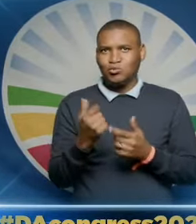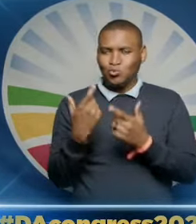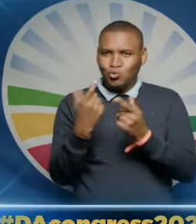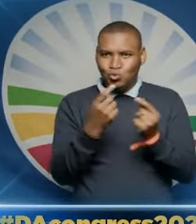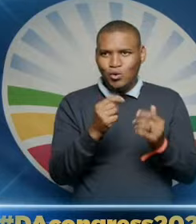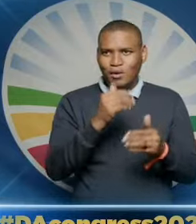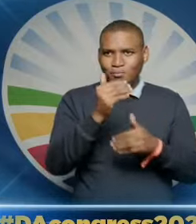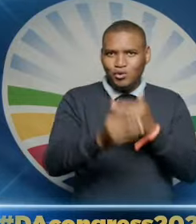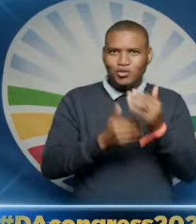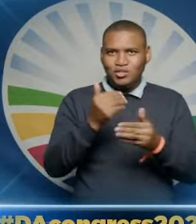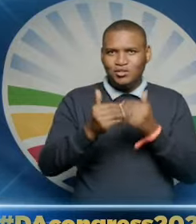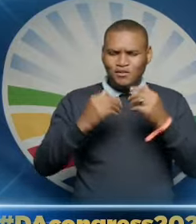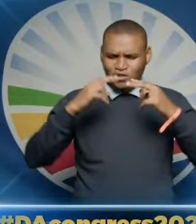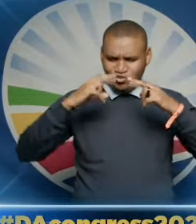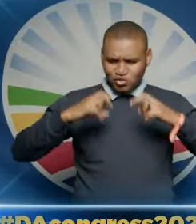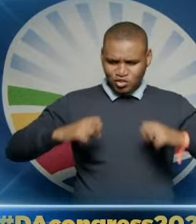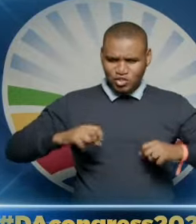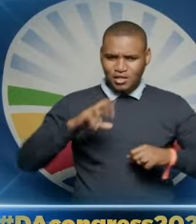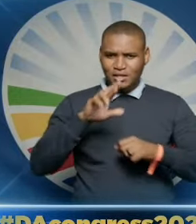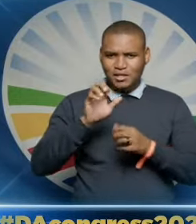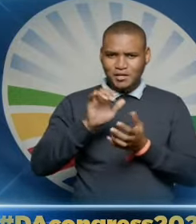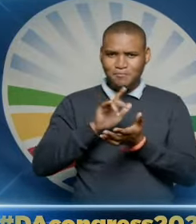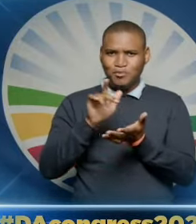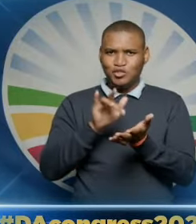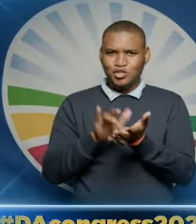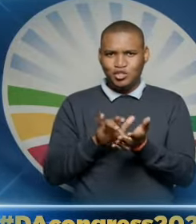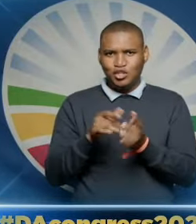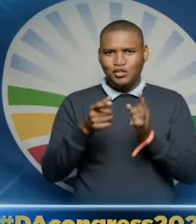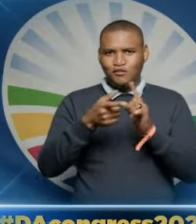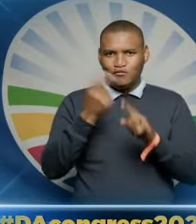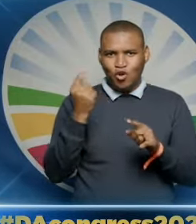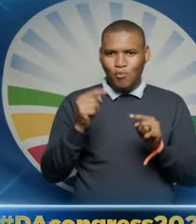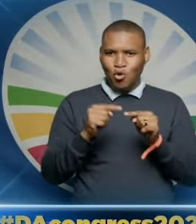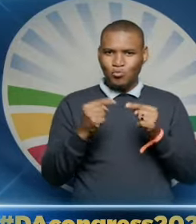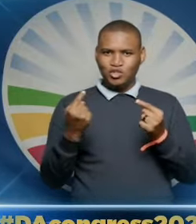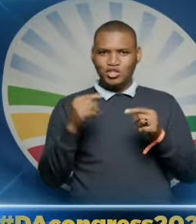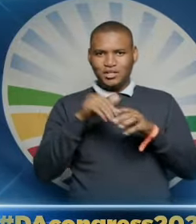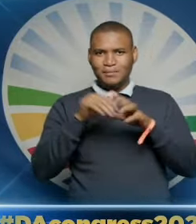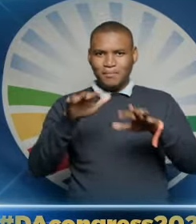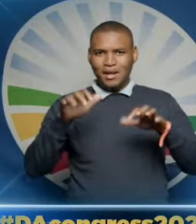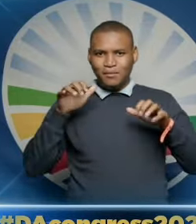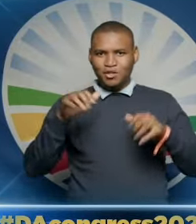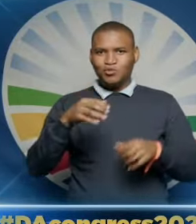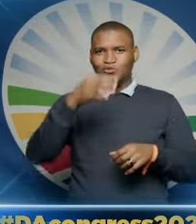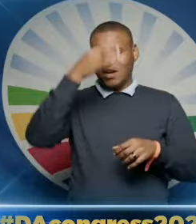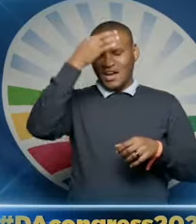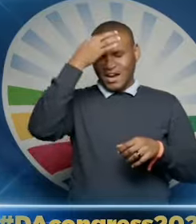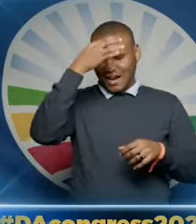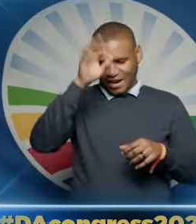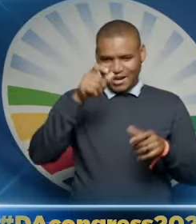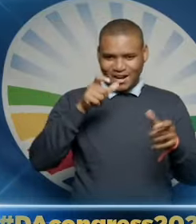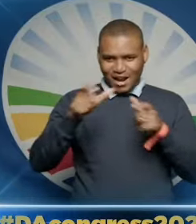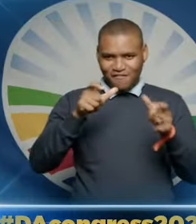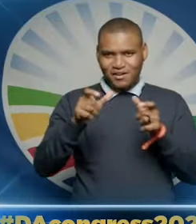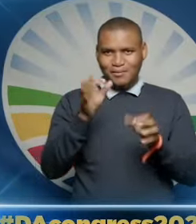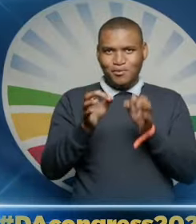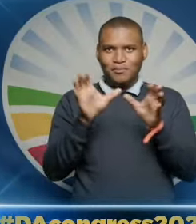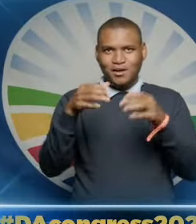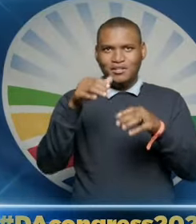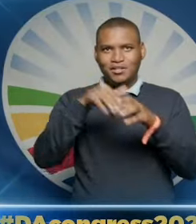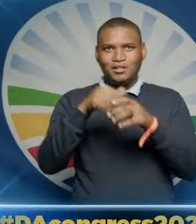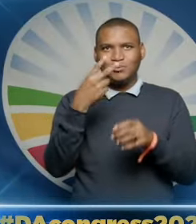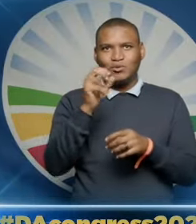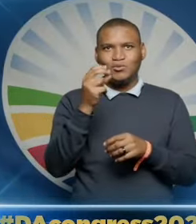process of introspection and repositioning from an opposition in Parliament to a governing party in